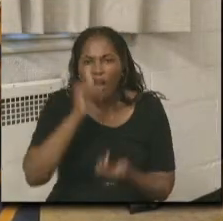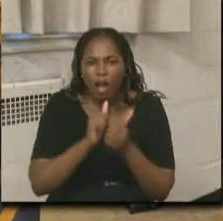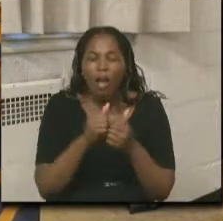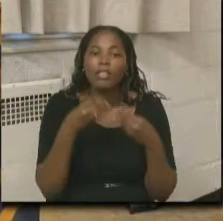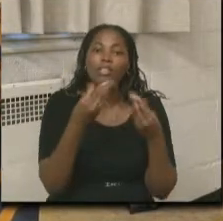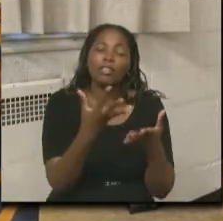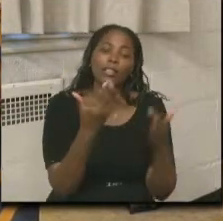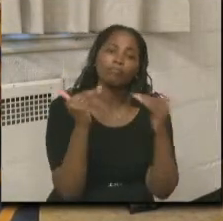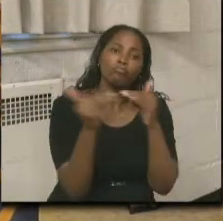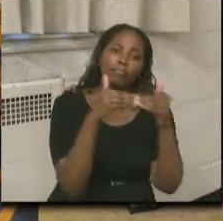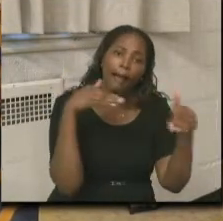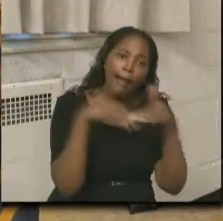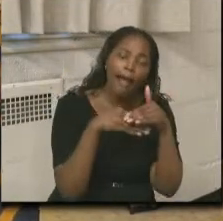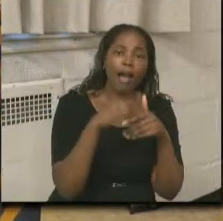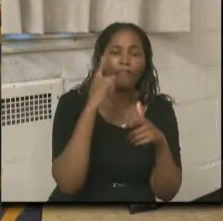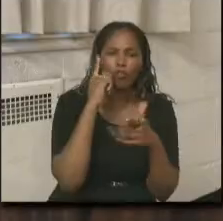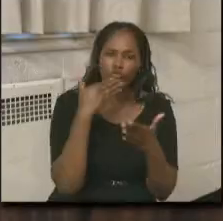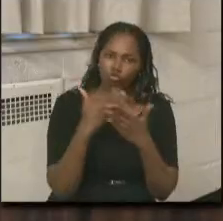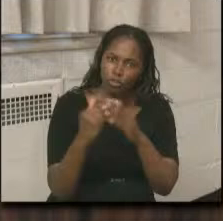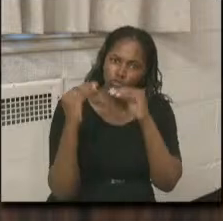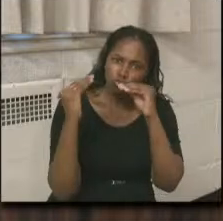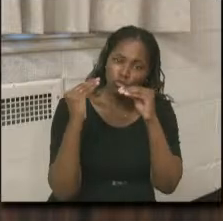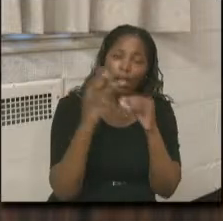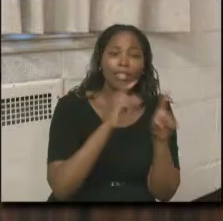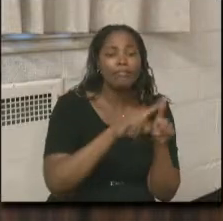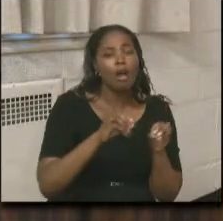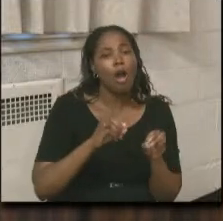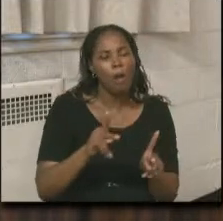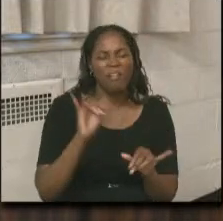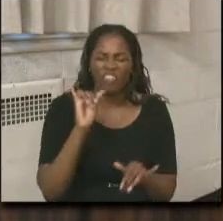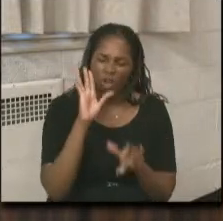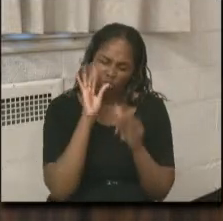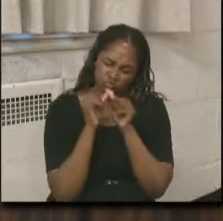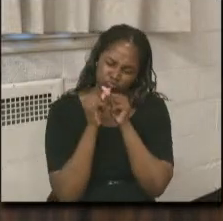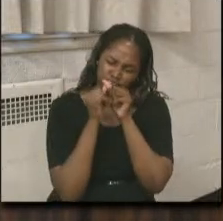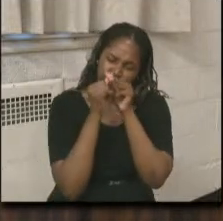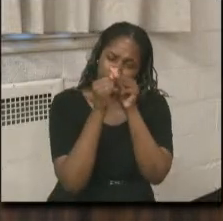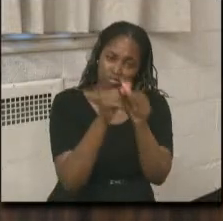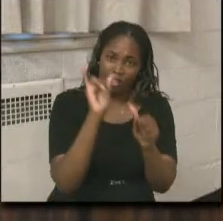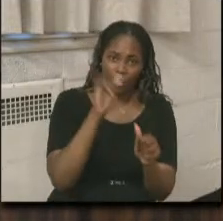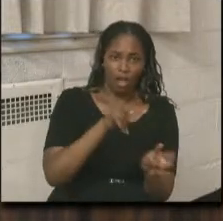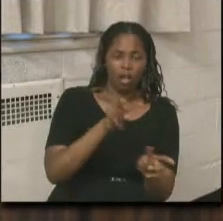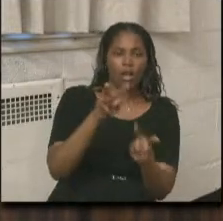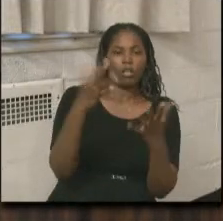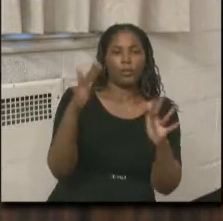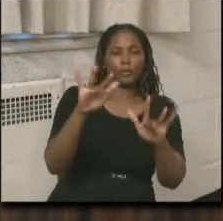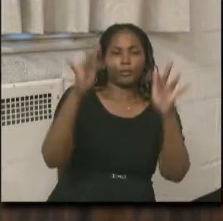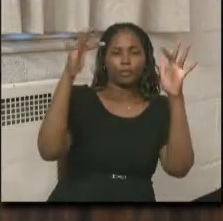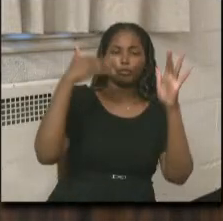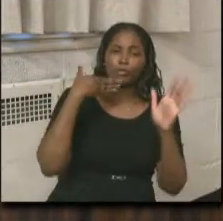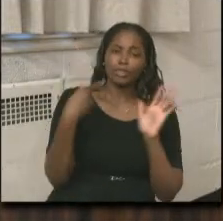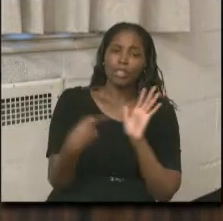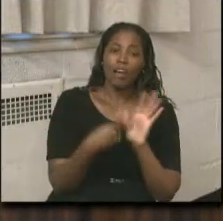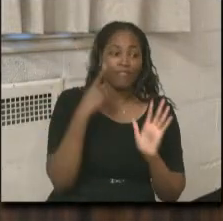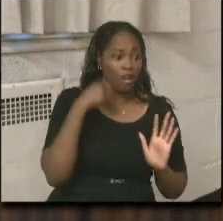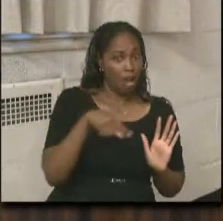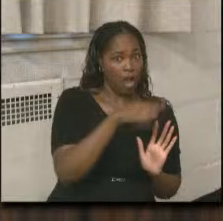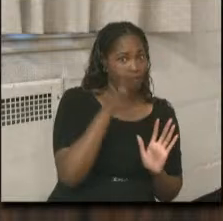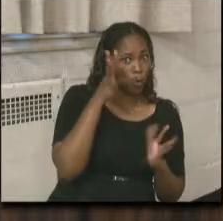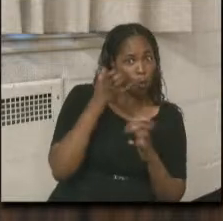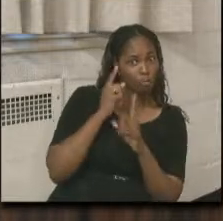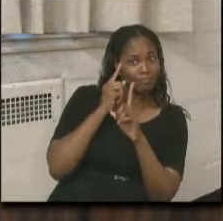quality instruction and opportunities will continue to remain a shining example for other future visionaries that